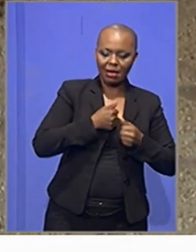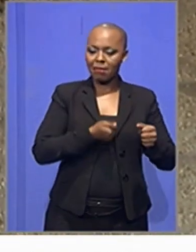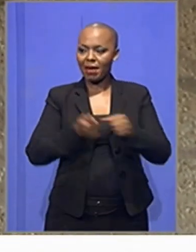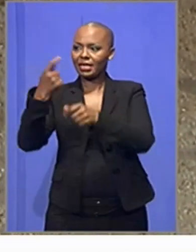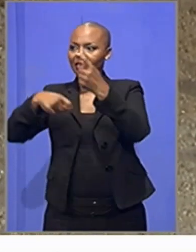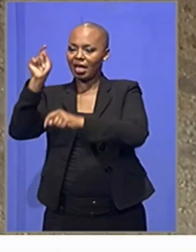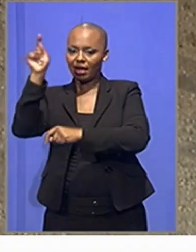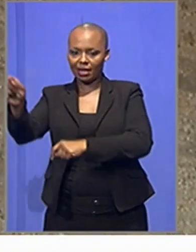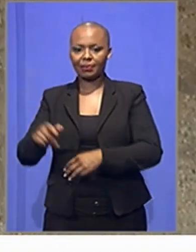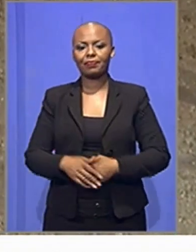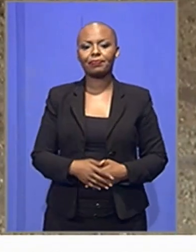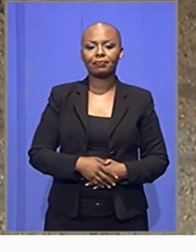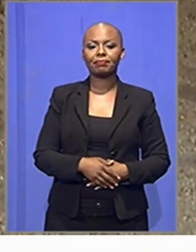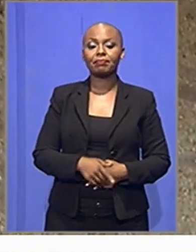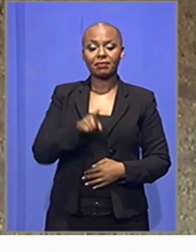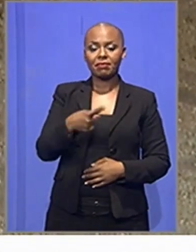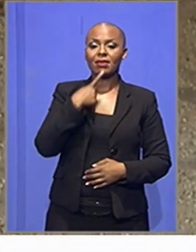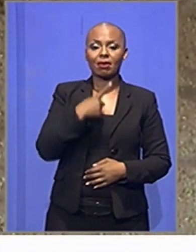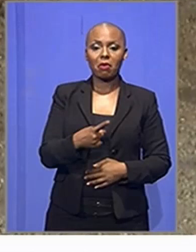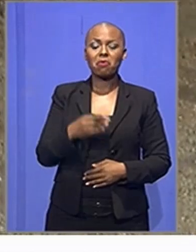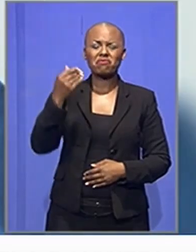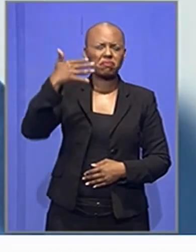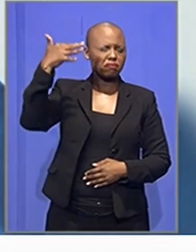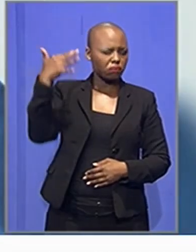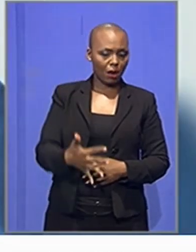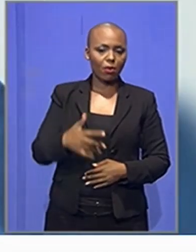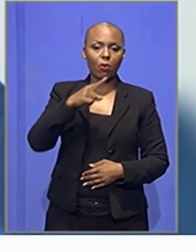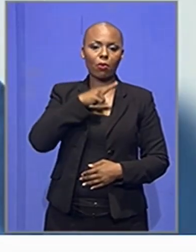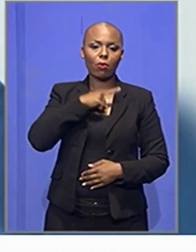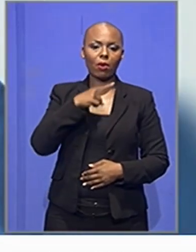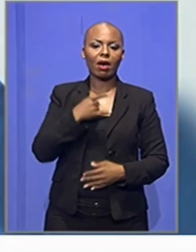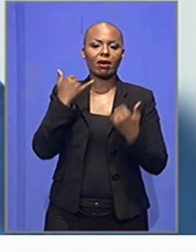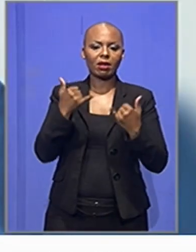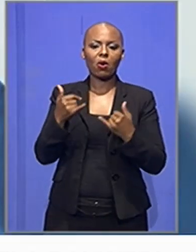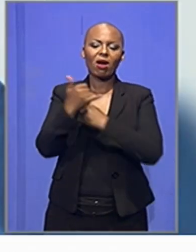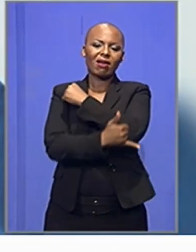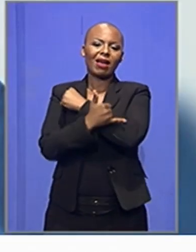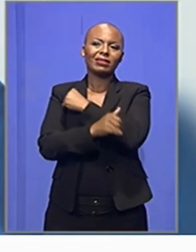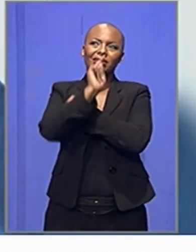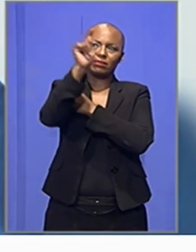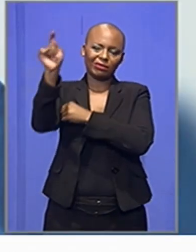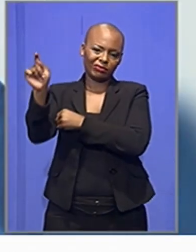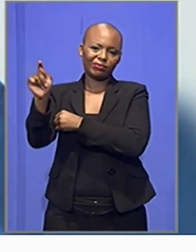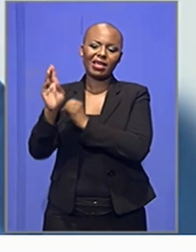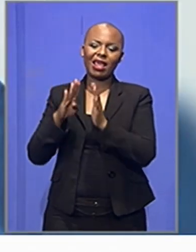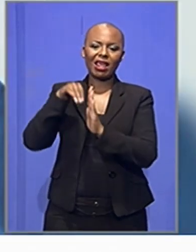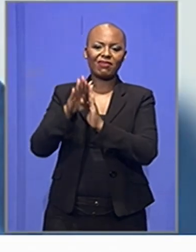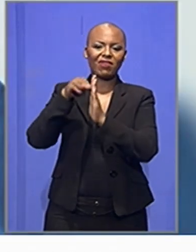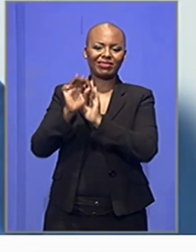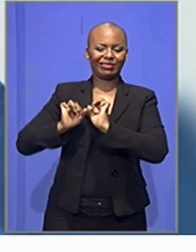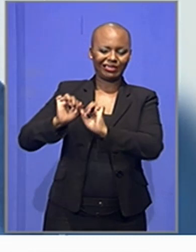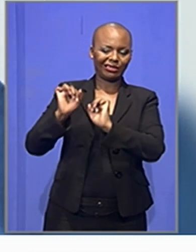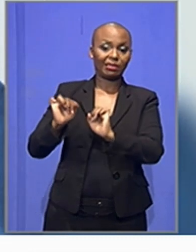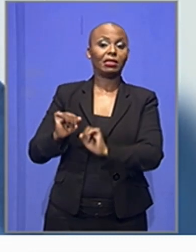ya temothuo a re tlhatlhwa ya dijo tsa dikolobe e isitswe godimo ke ditiragalo tsa dinaga tsa dikwantle. The bigger issue with